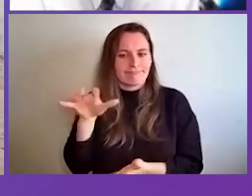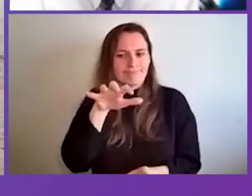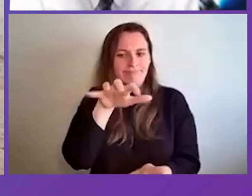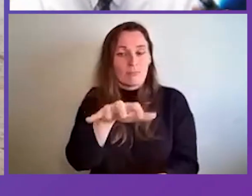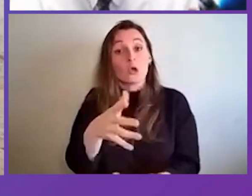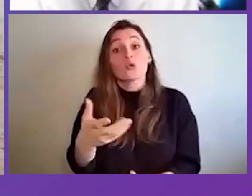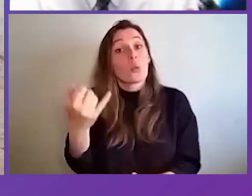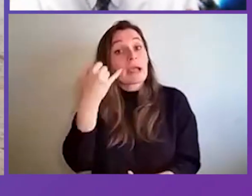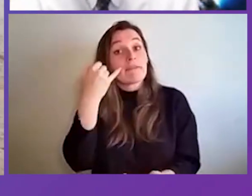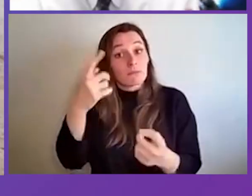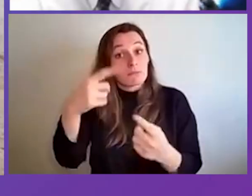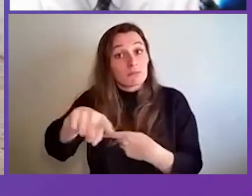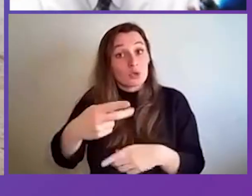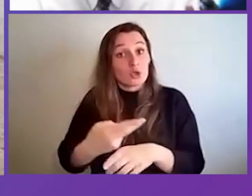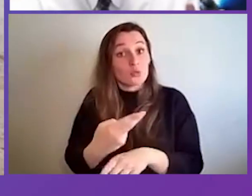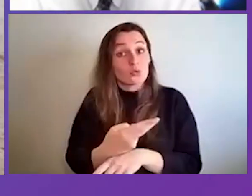van,